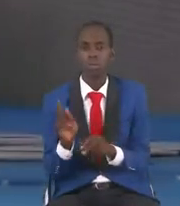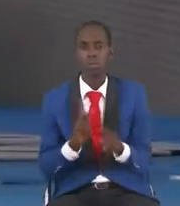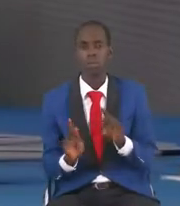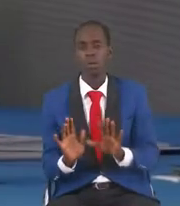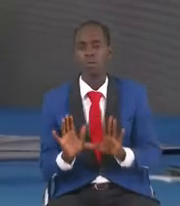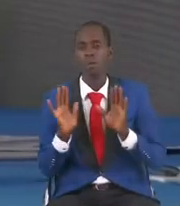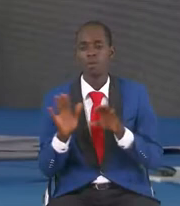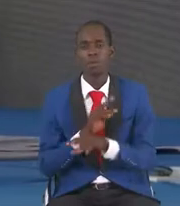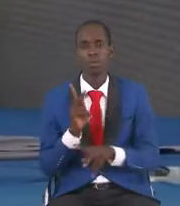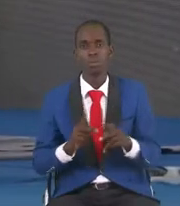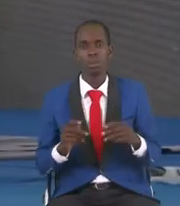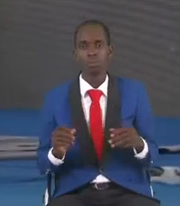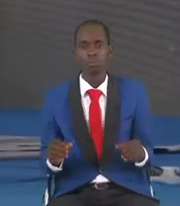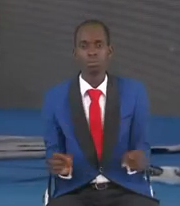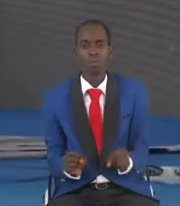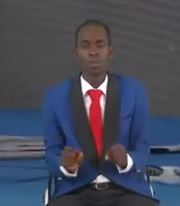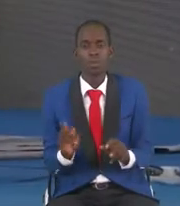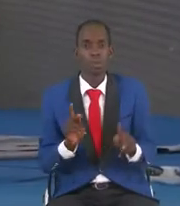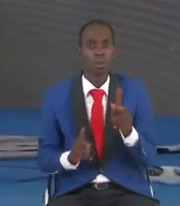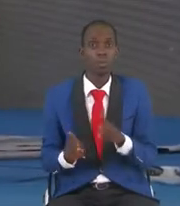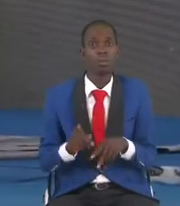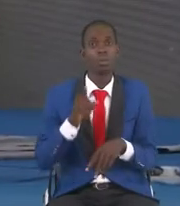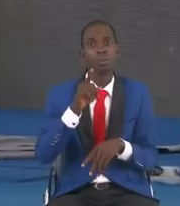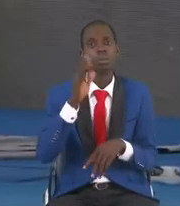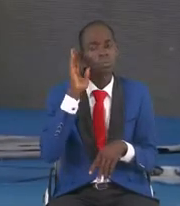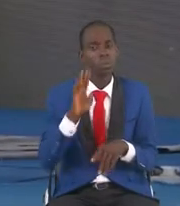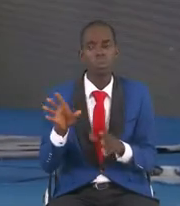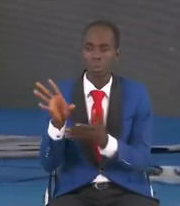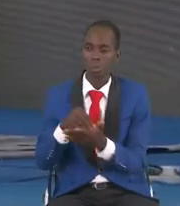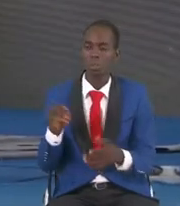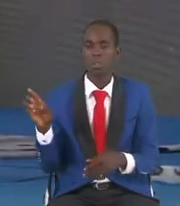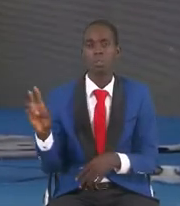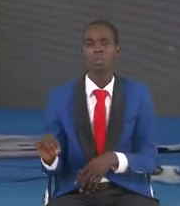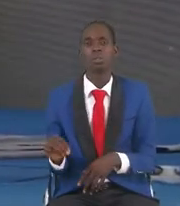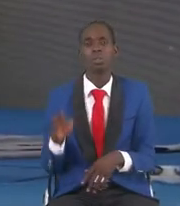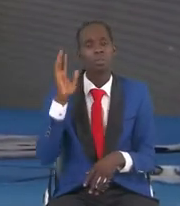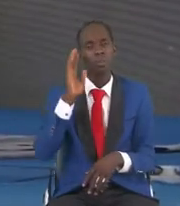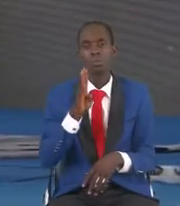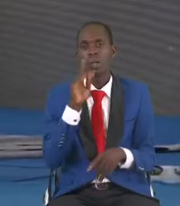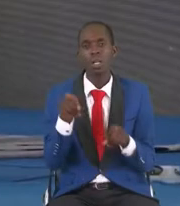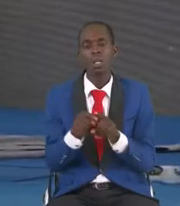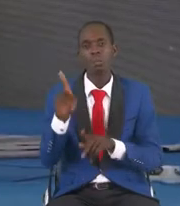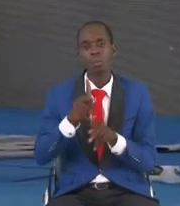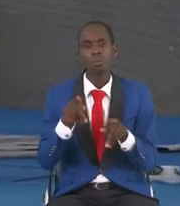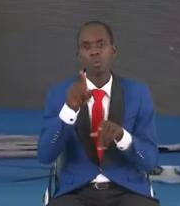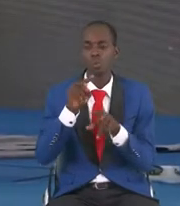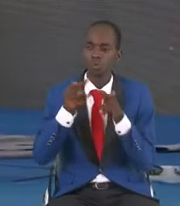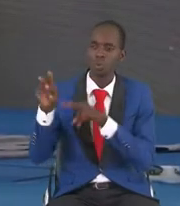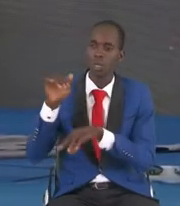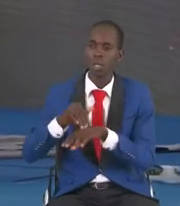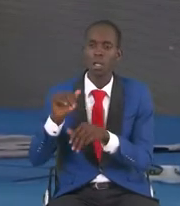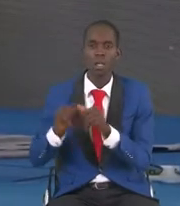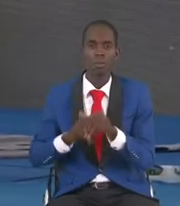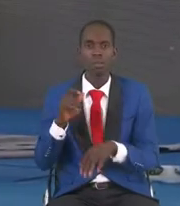shaking people, trembling people, you'll be like them. You will be like the people you look at every time. The people